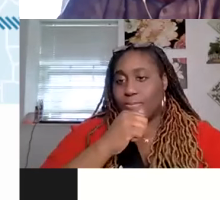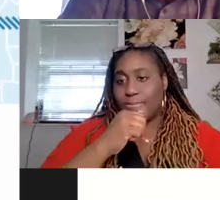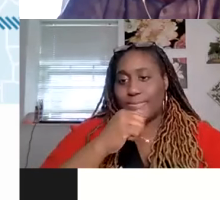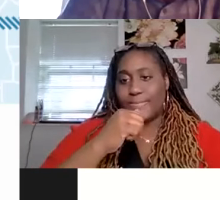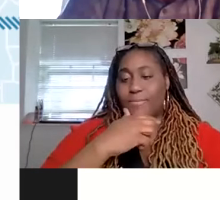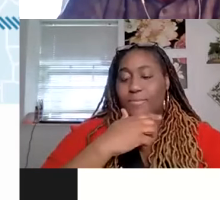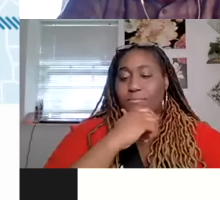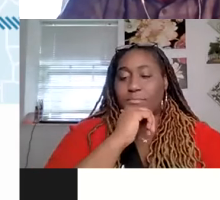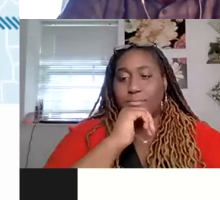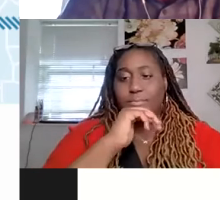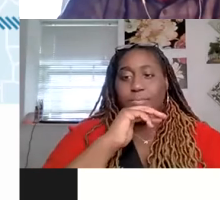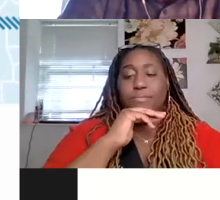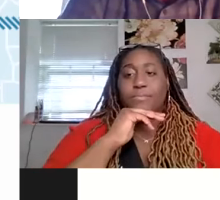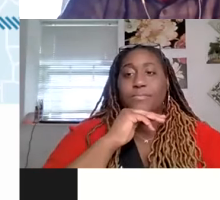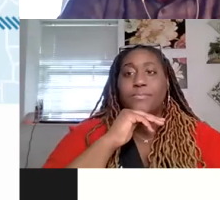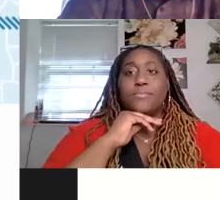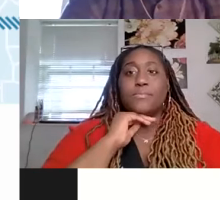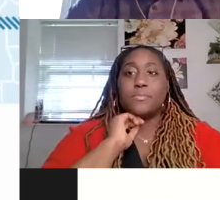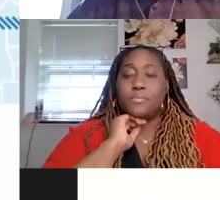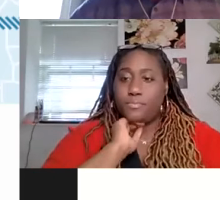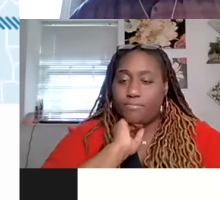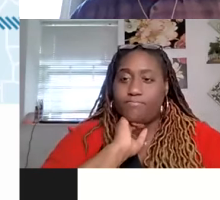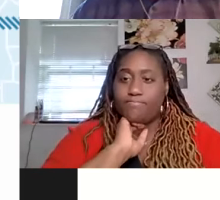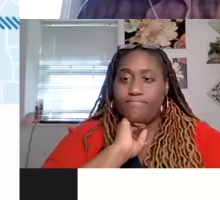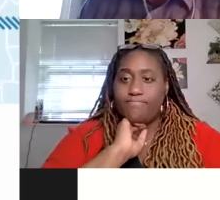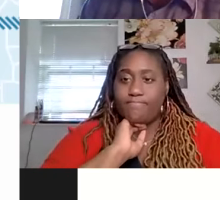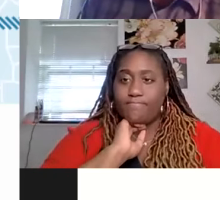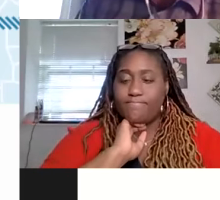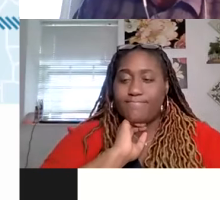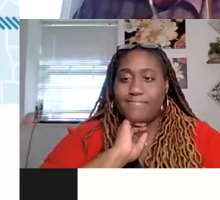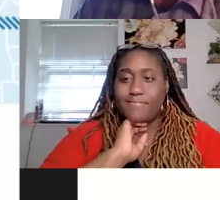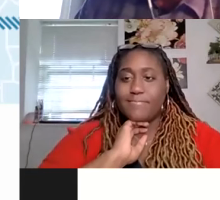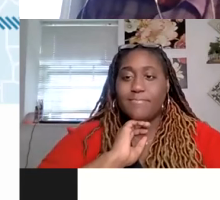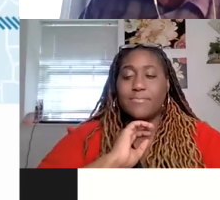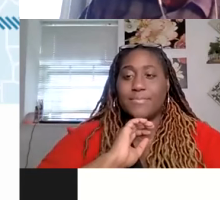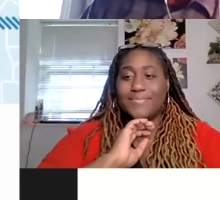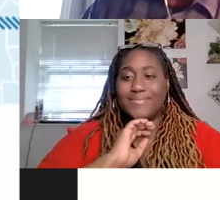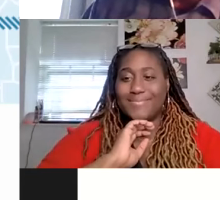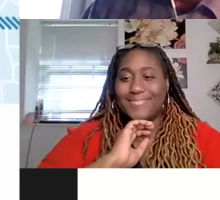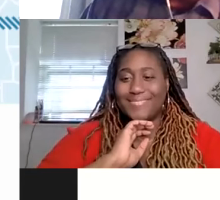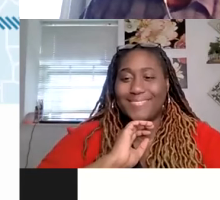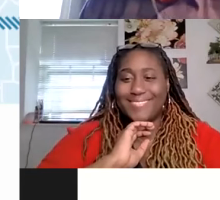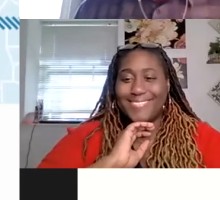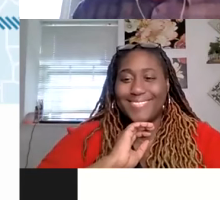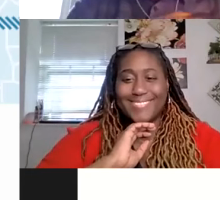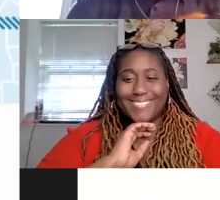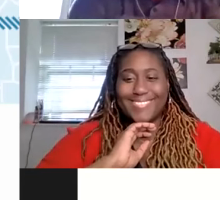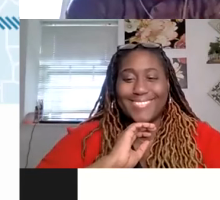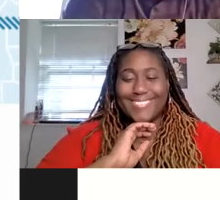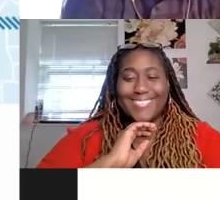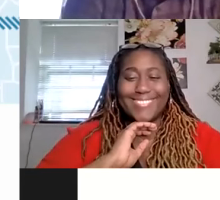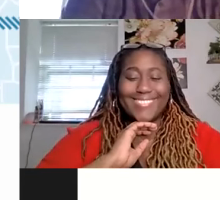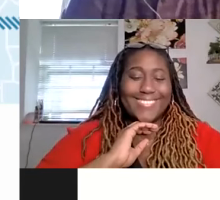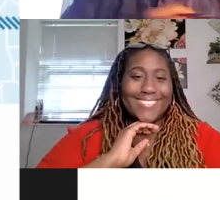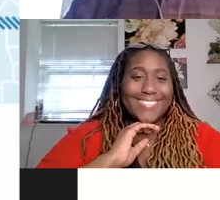How can states, Jerry, in day one, you're in between a state and a city and a territory and everything